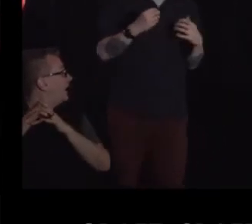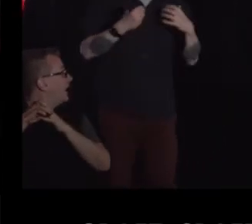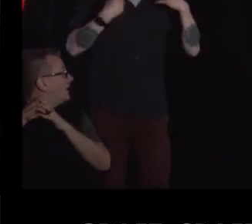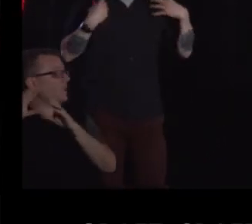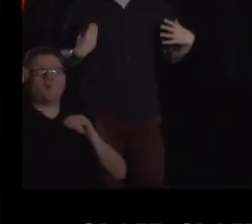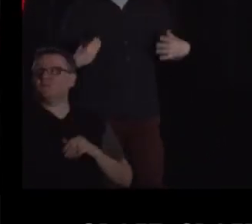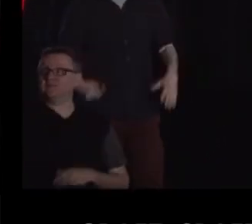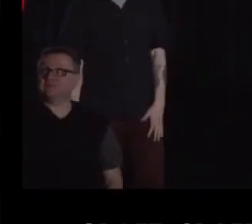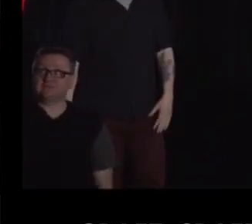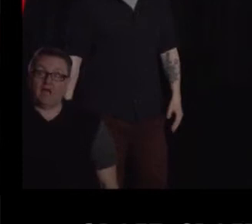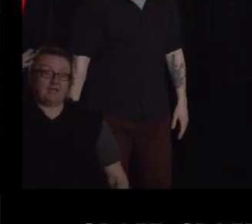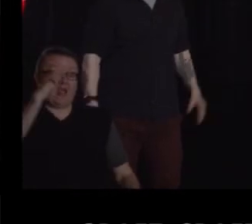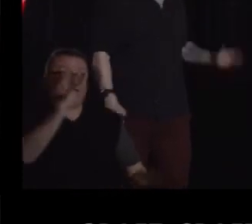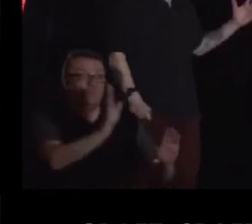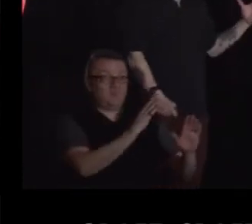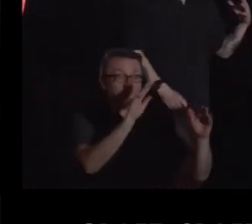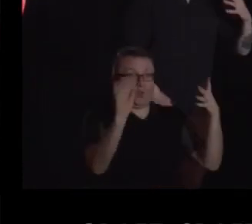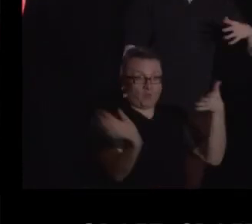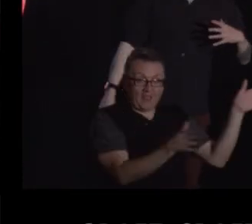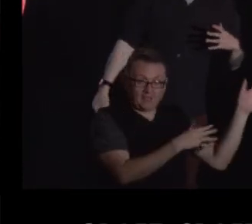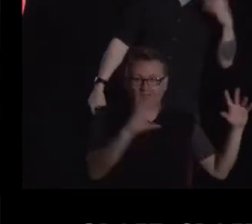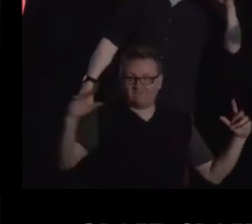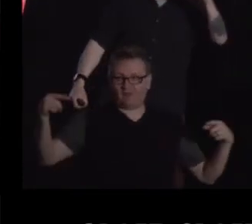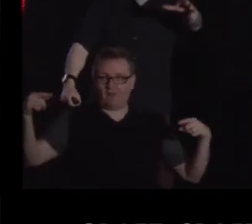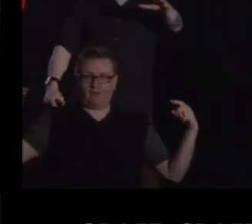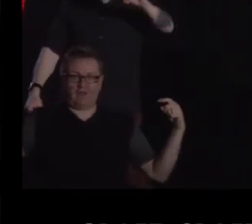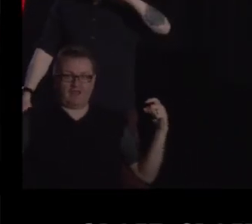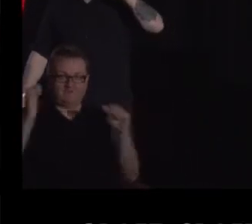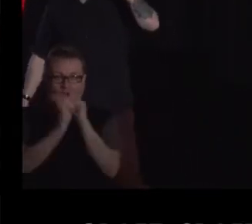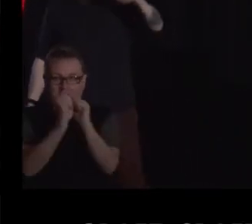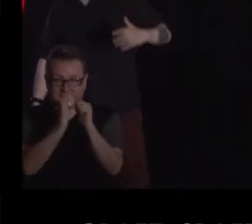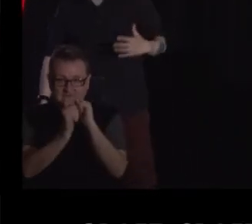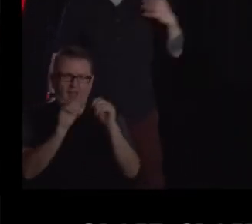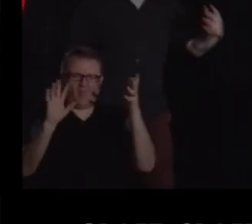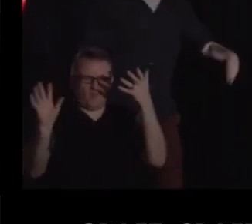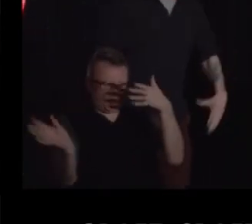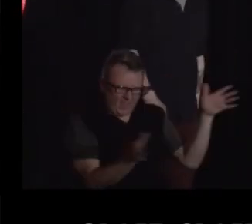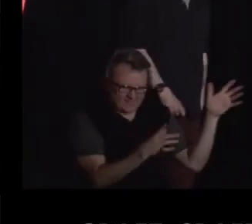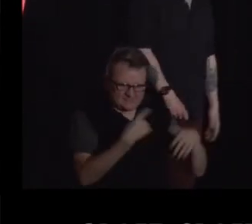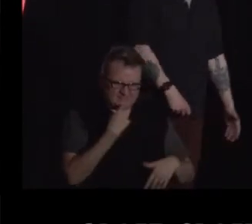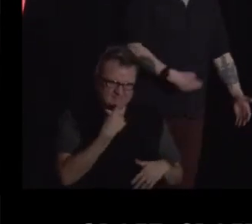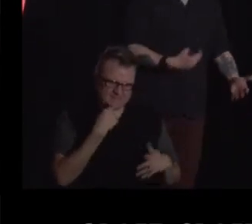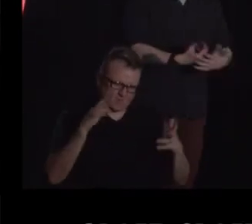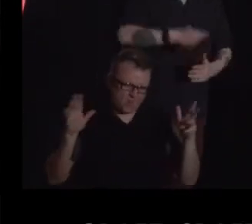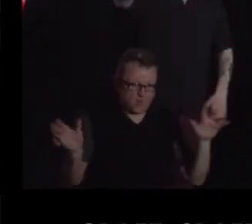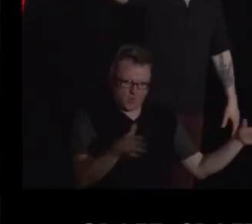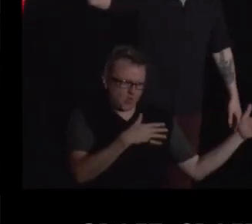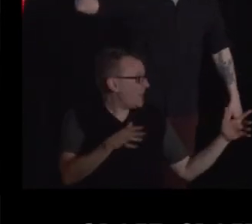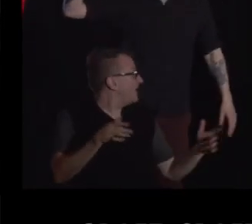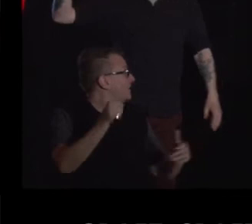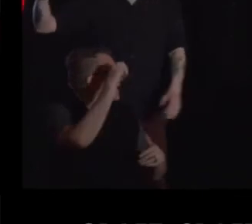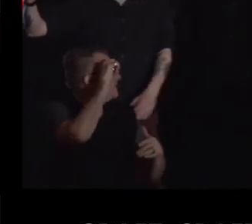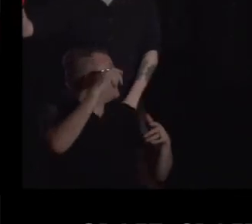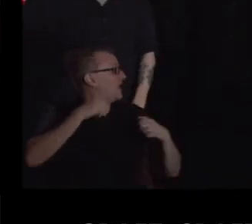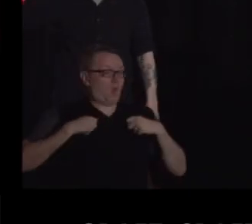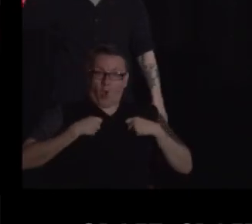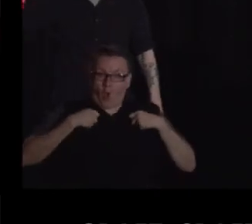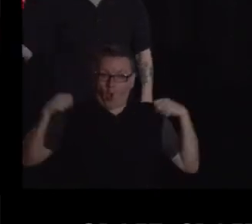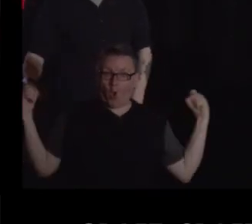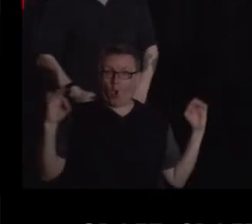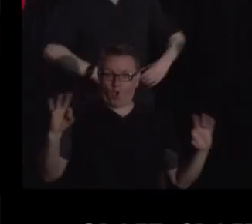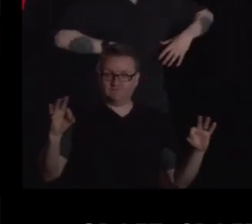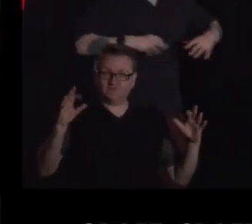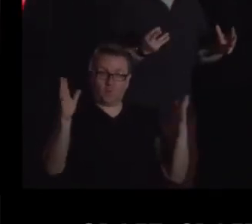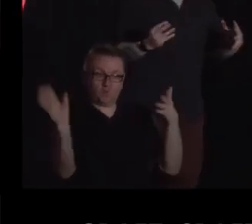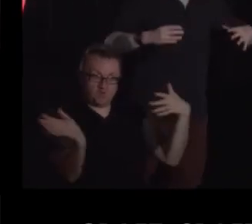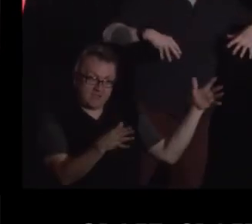earth to take his jacket off. And the sun's really arrogant, the wind is really arrogant and brash, and he's just like, I can get him to take his coat off really, really